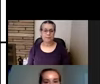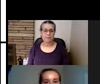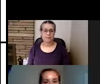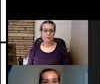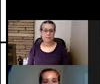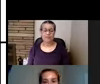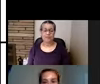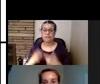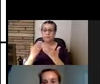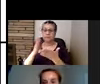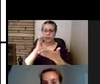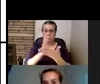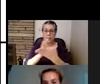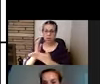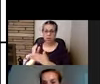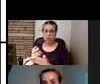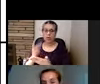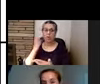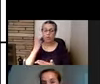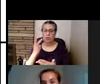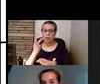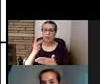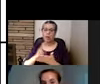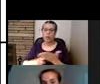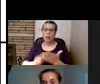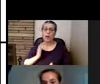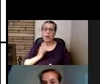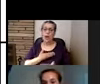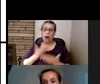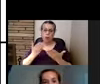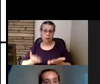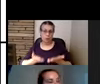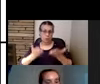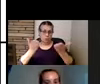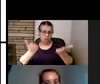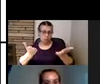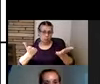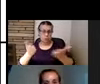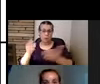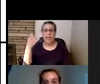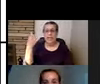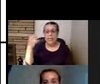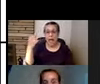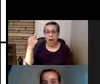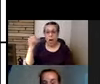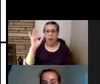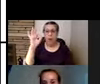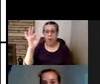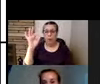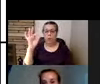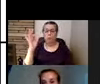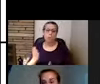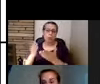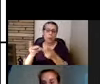So these maps show a high-level overview of what our proposal looks like across the network. The yellow dots indicate proposed stops and stations